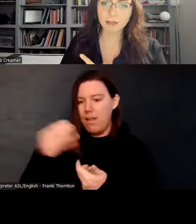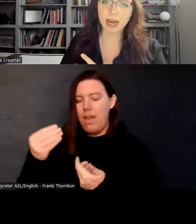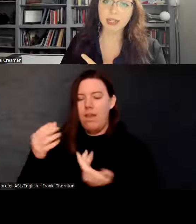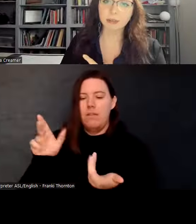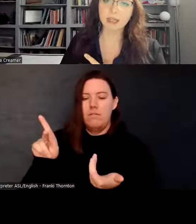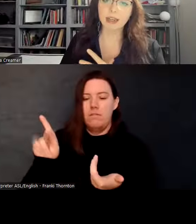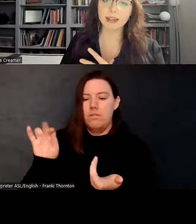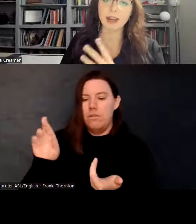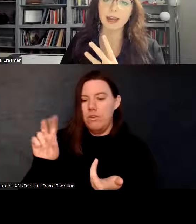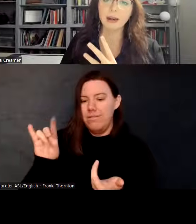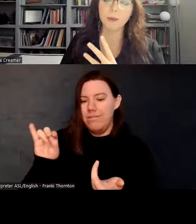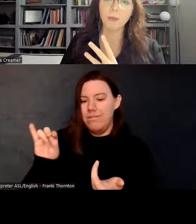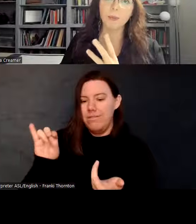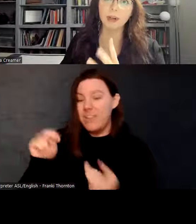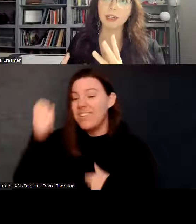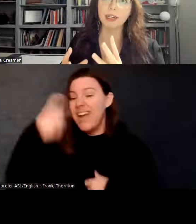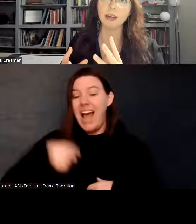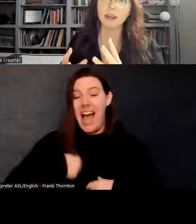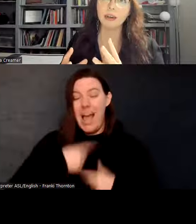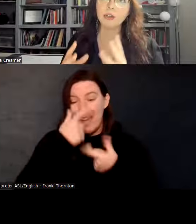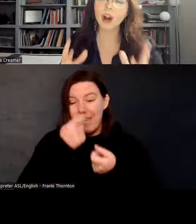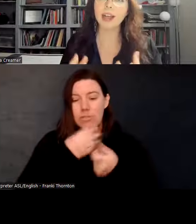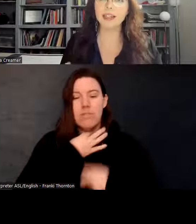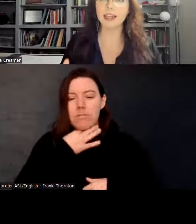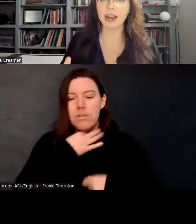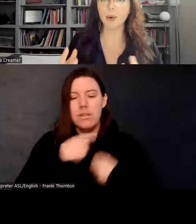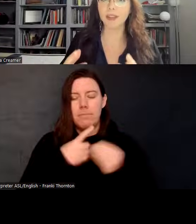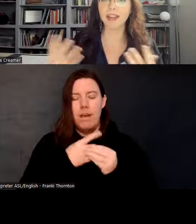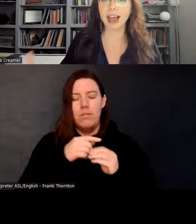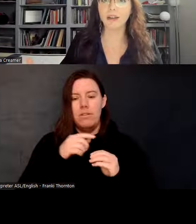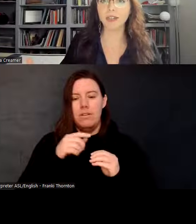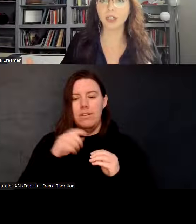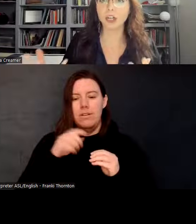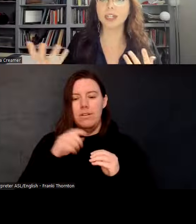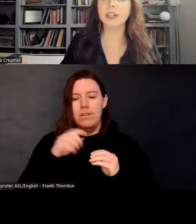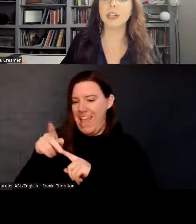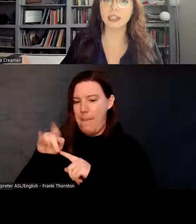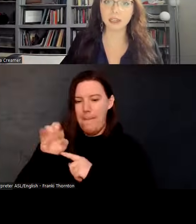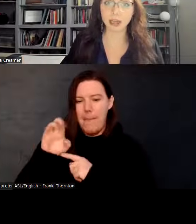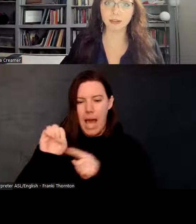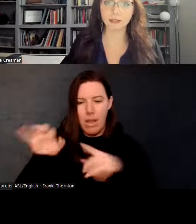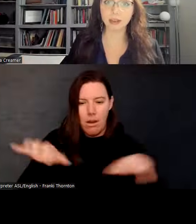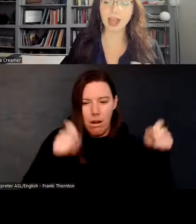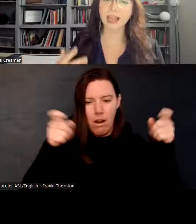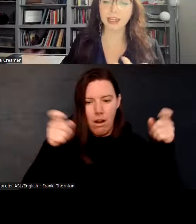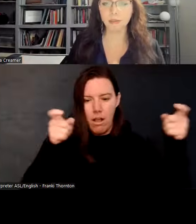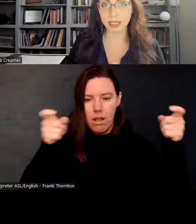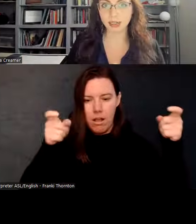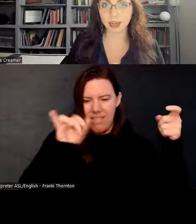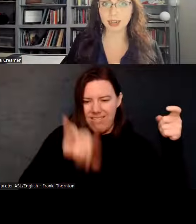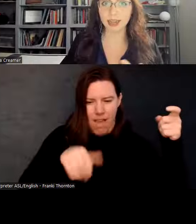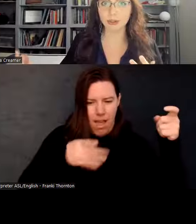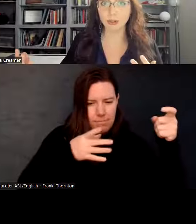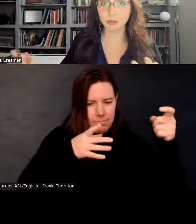genesis of empires because I'm really trying to get at what the average Assyrian's life ended up